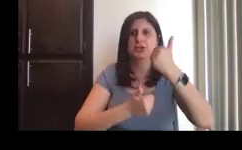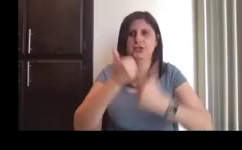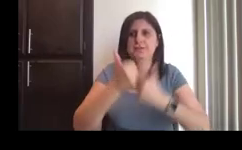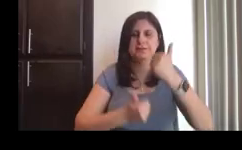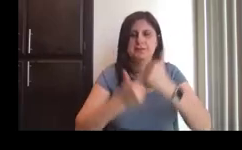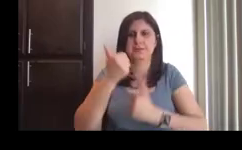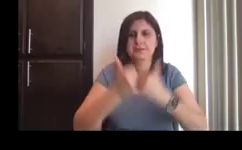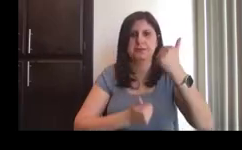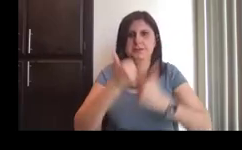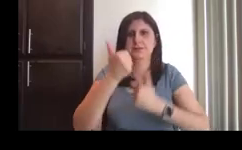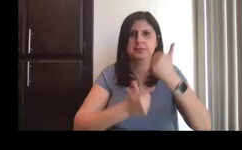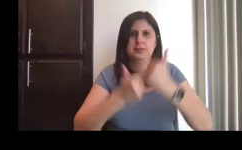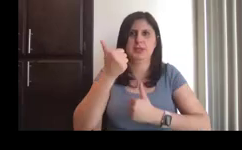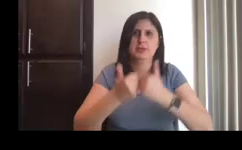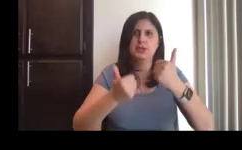Which?